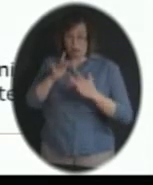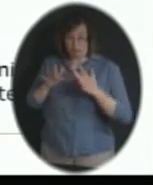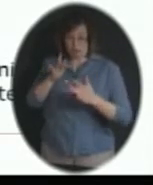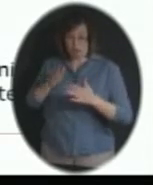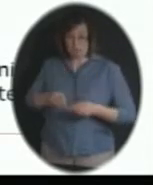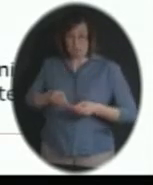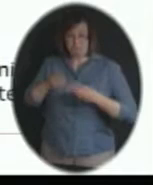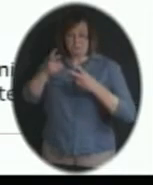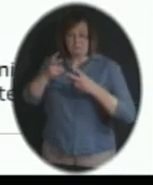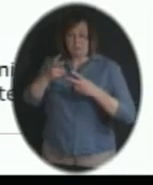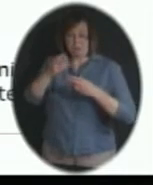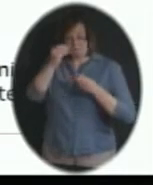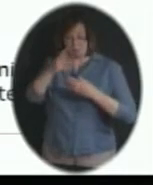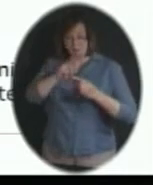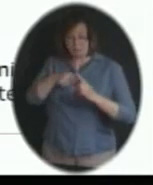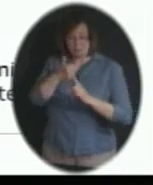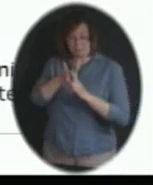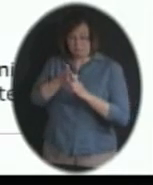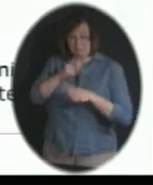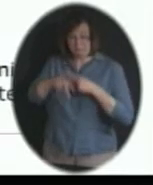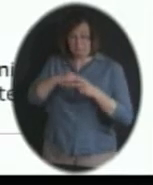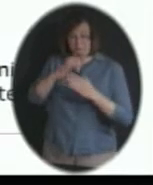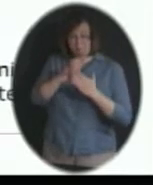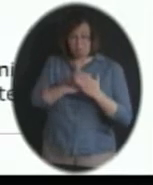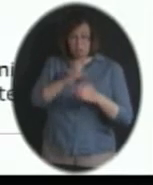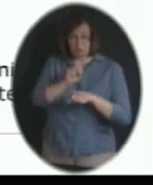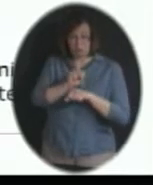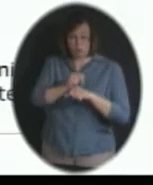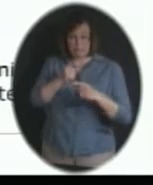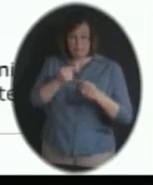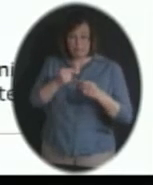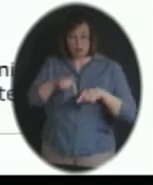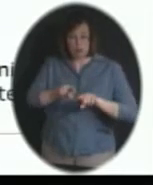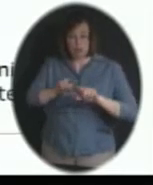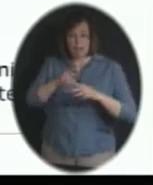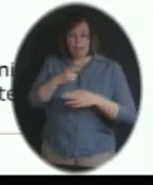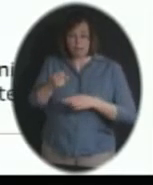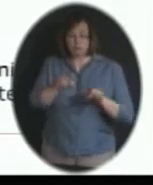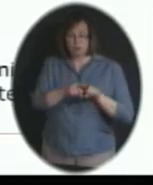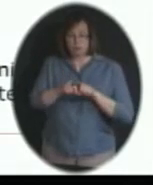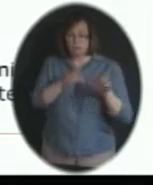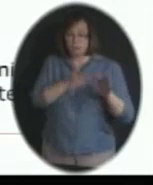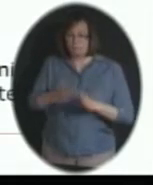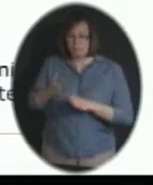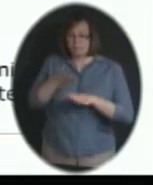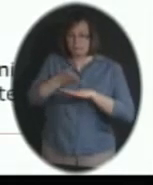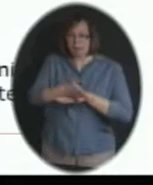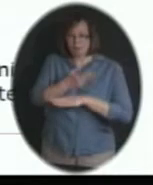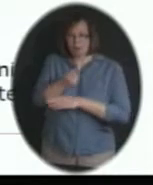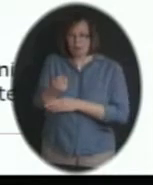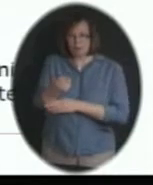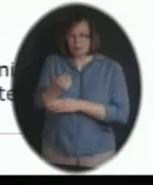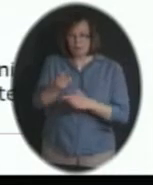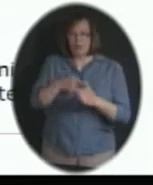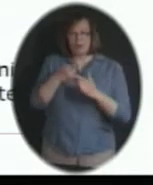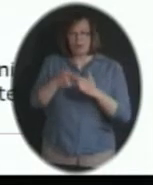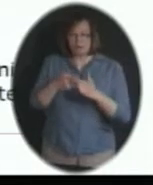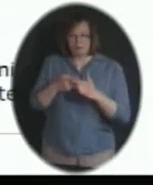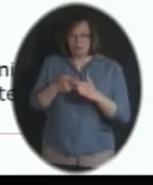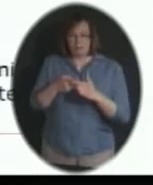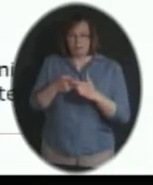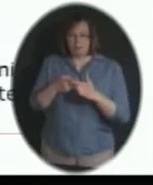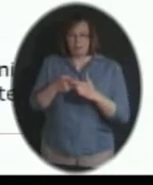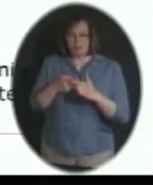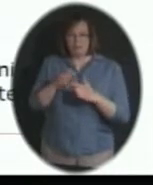information about themselves, the kind of coursework they did while in high school, as well as their plans post-high school. And then